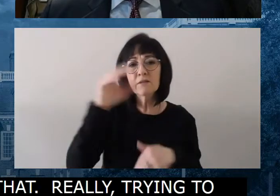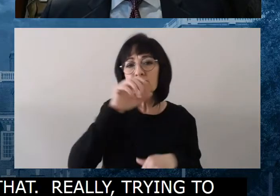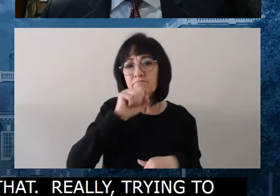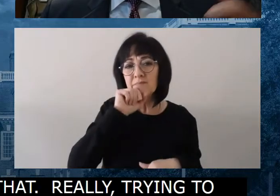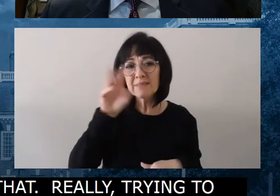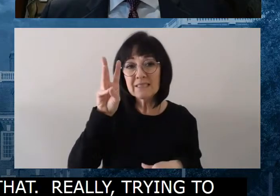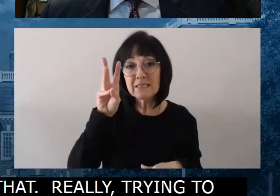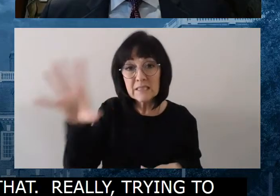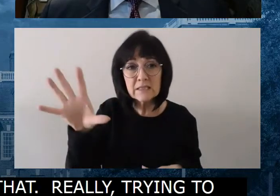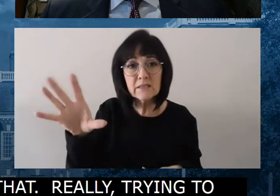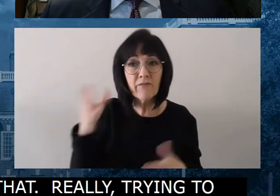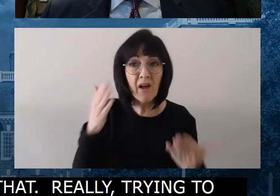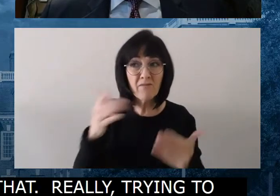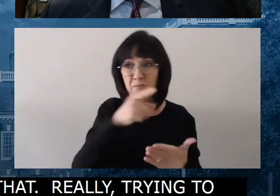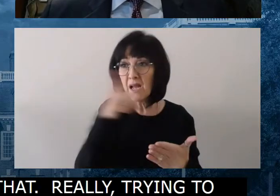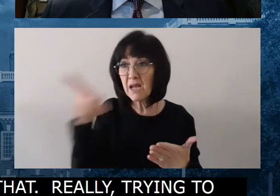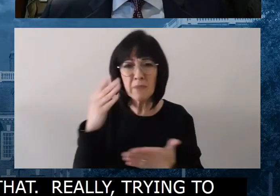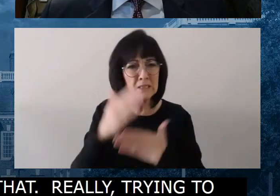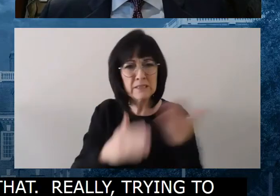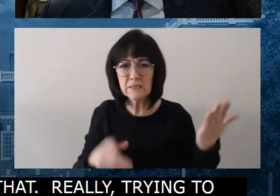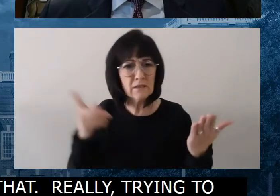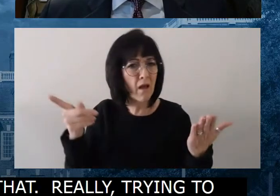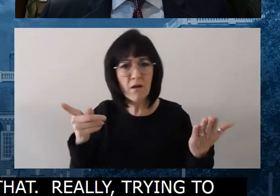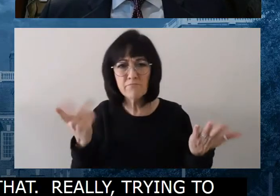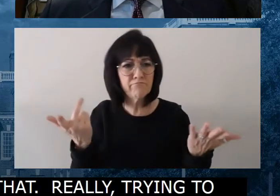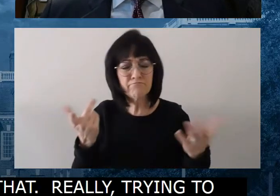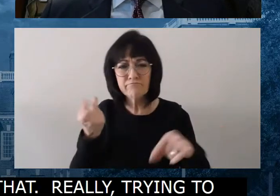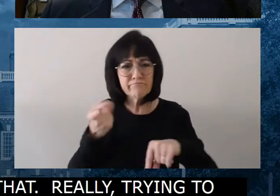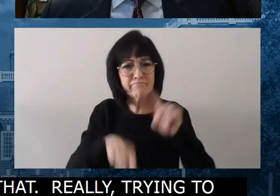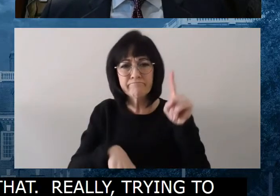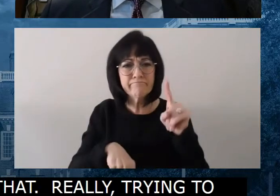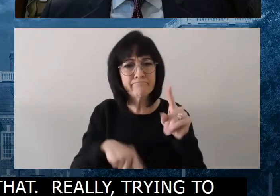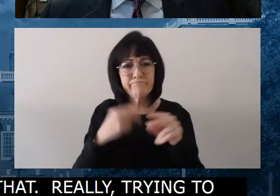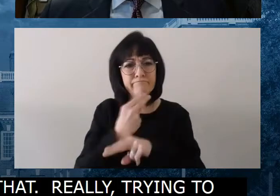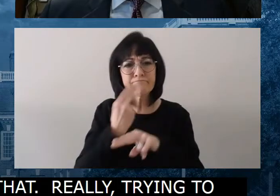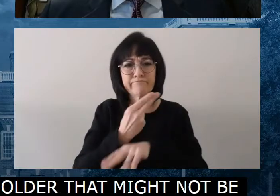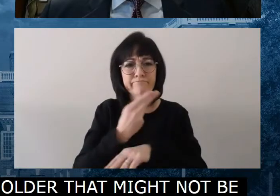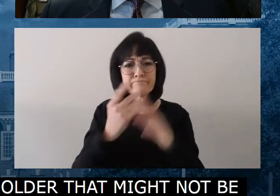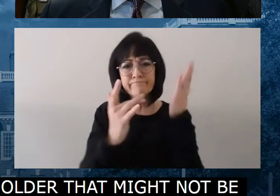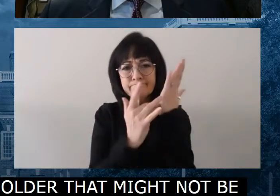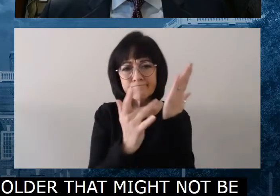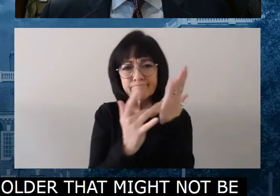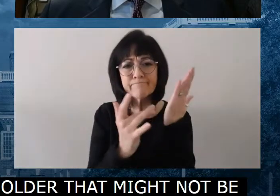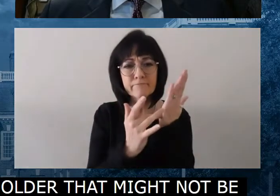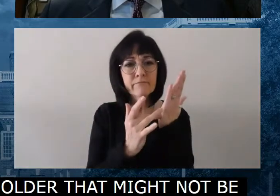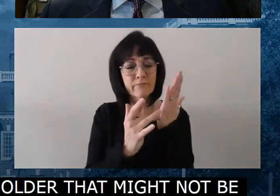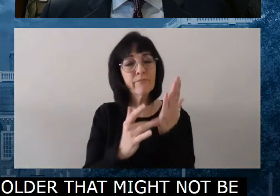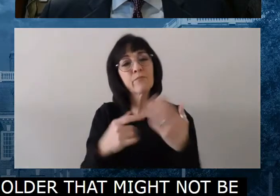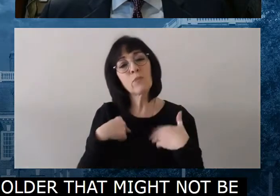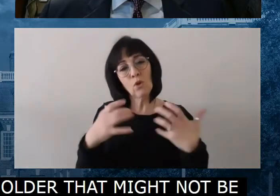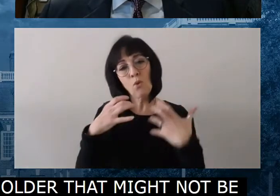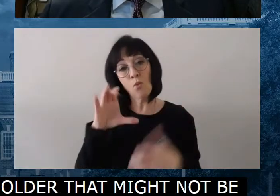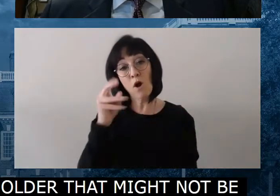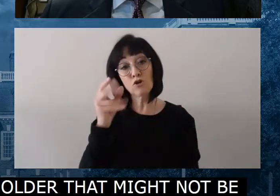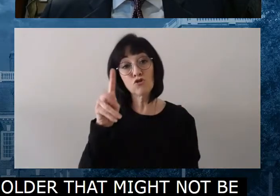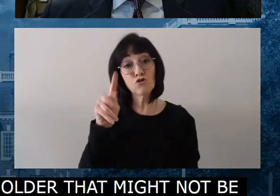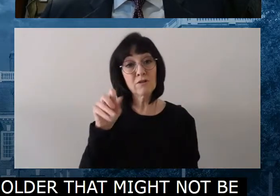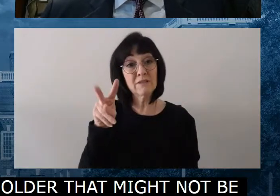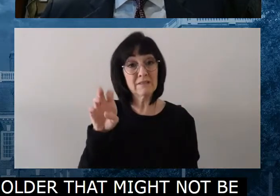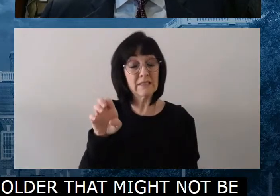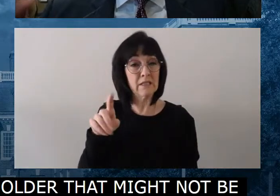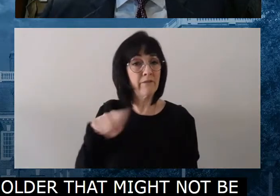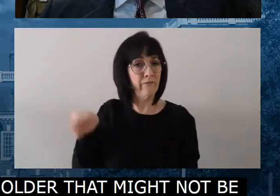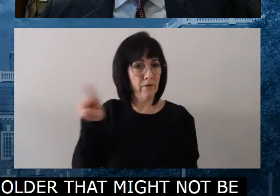register or be on social media to see when these events open. And then also something that Curative is turning on for us and should help